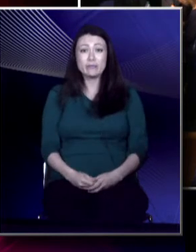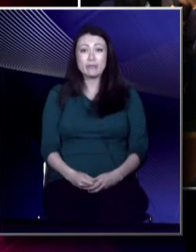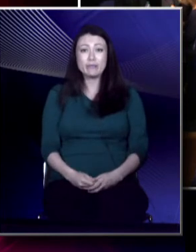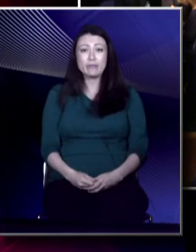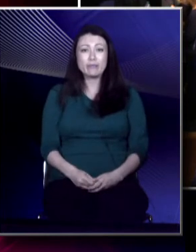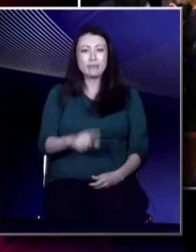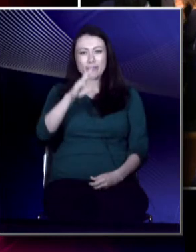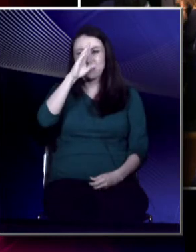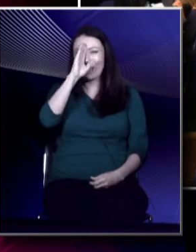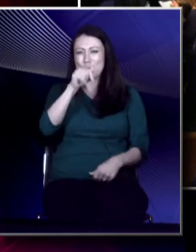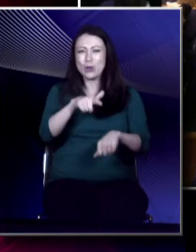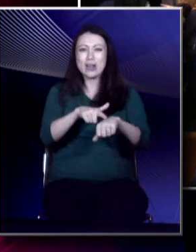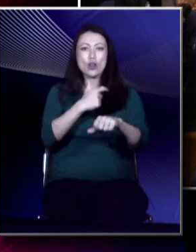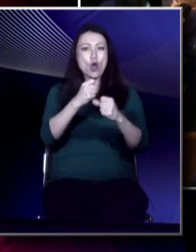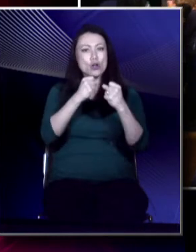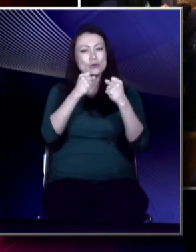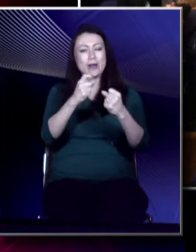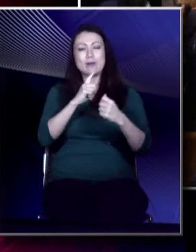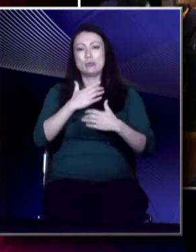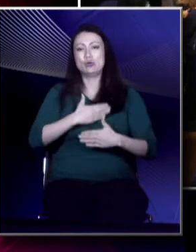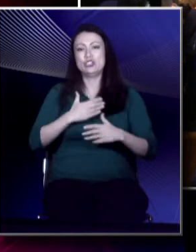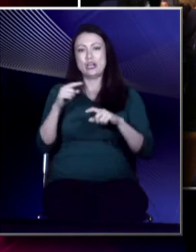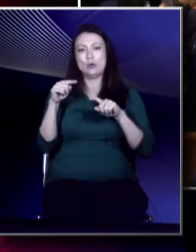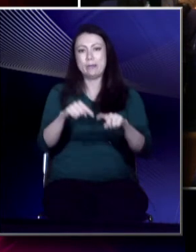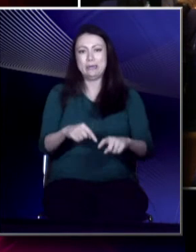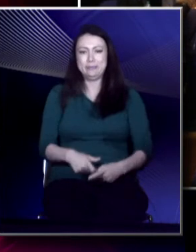I know you had a long drive. I appreciate you coming down.